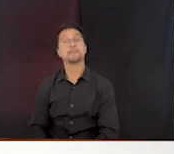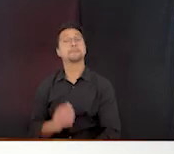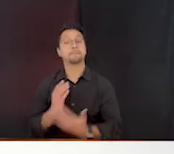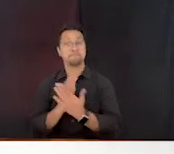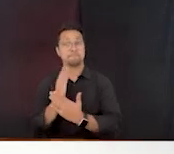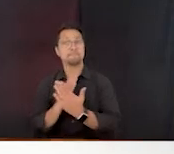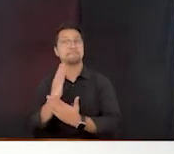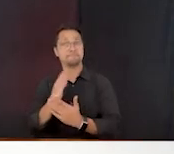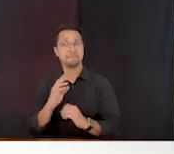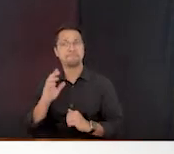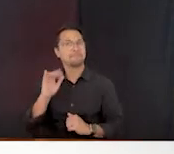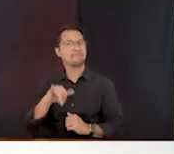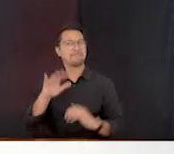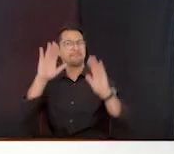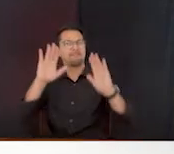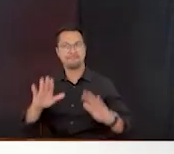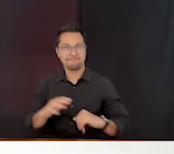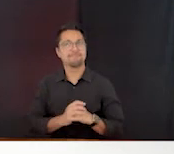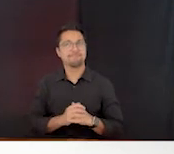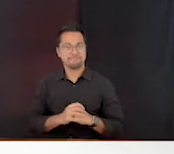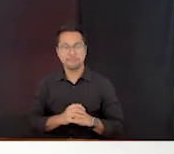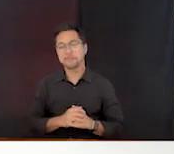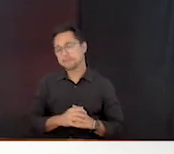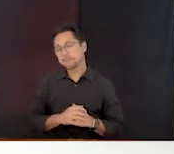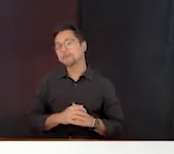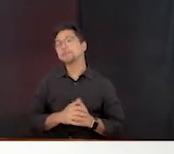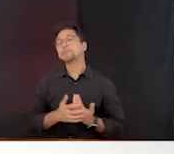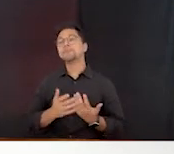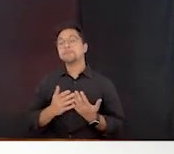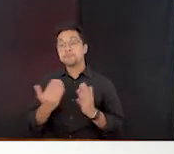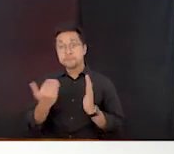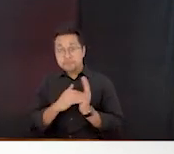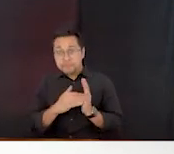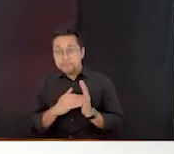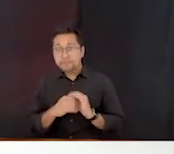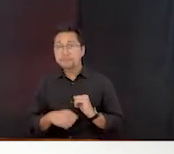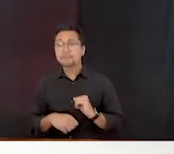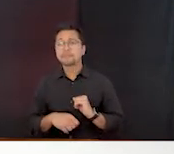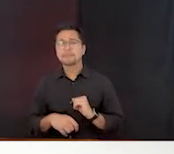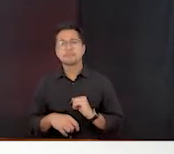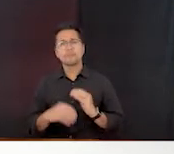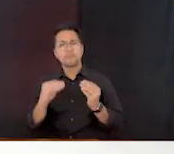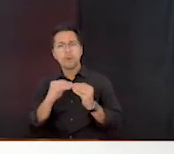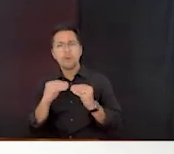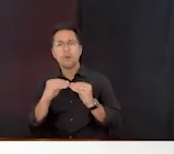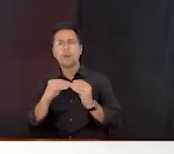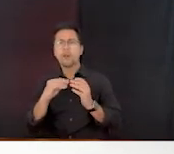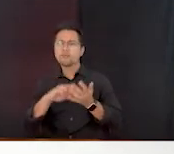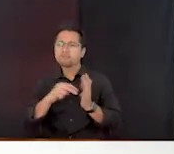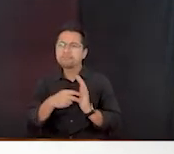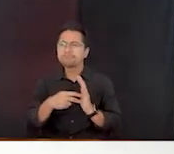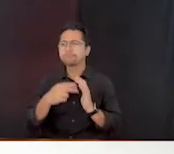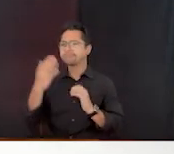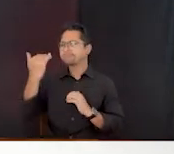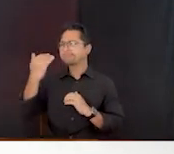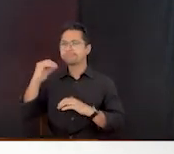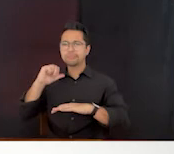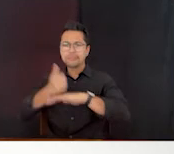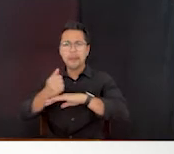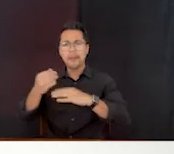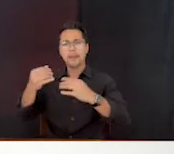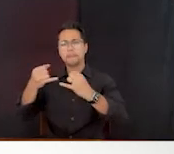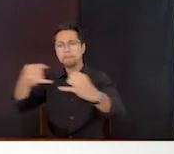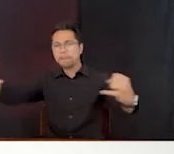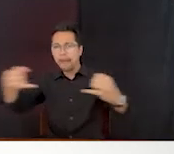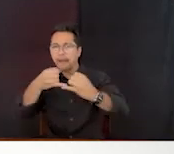All right, that was awesome. So again, having to be more intentional about setting your boundaries and what you're comfortable